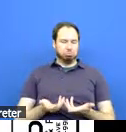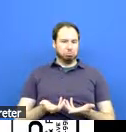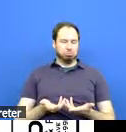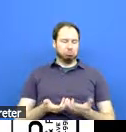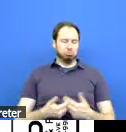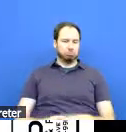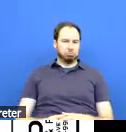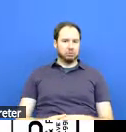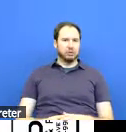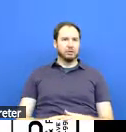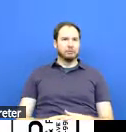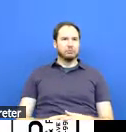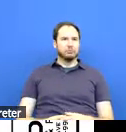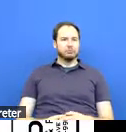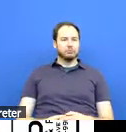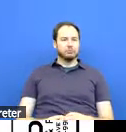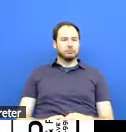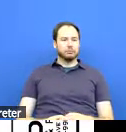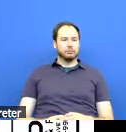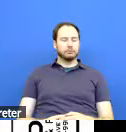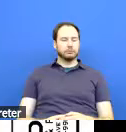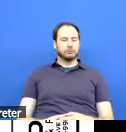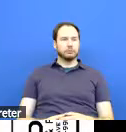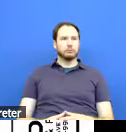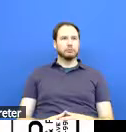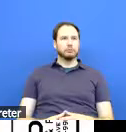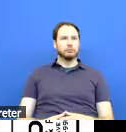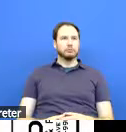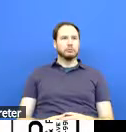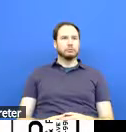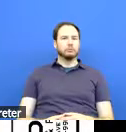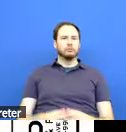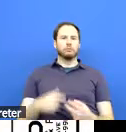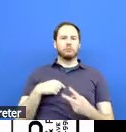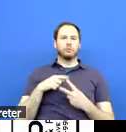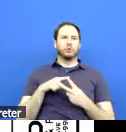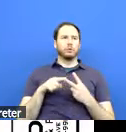a well-planned document. The only 2